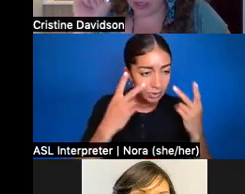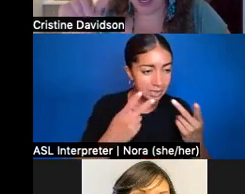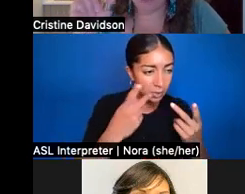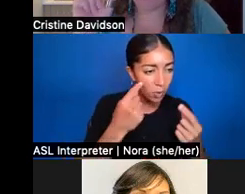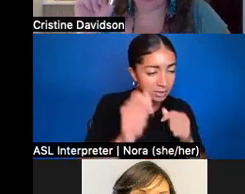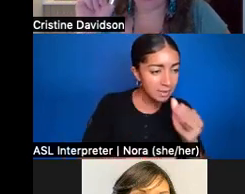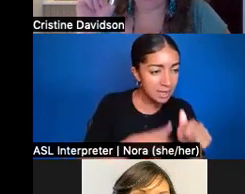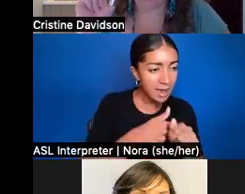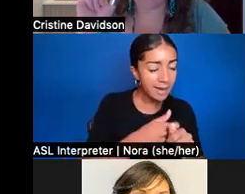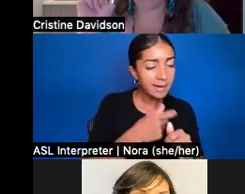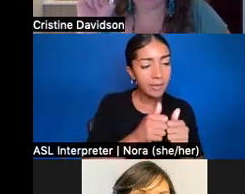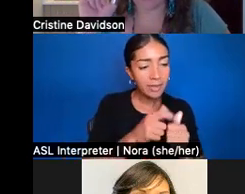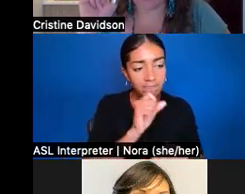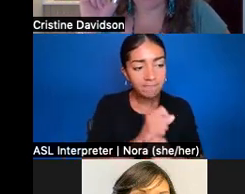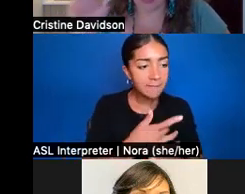We have